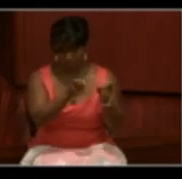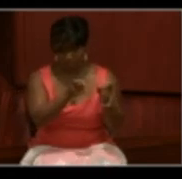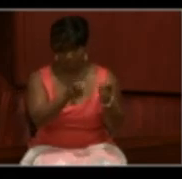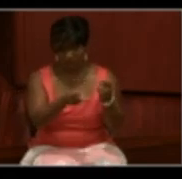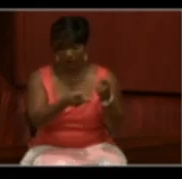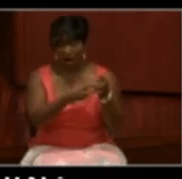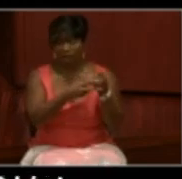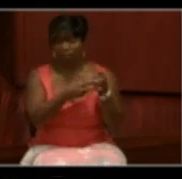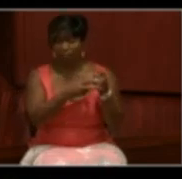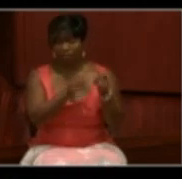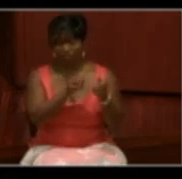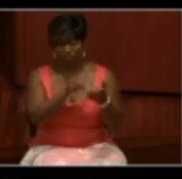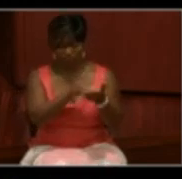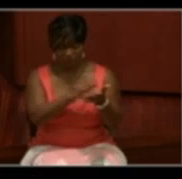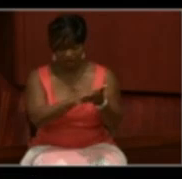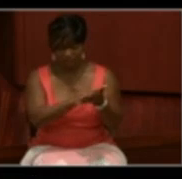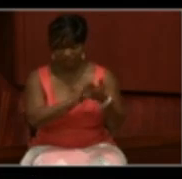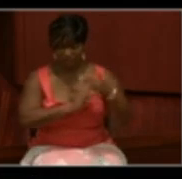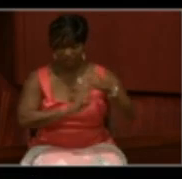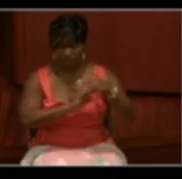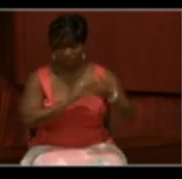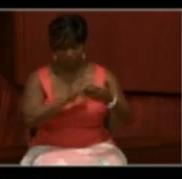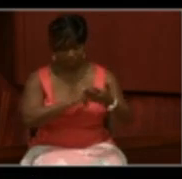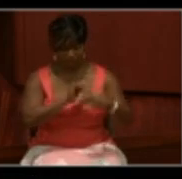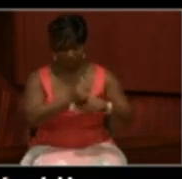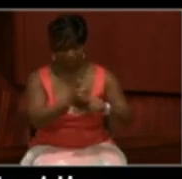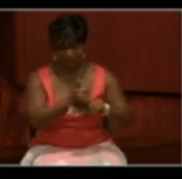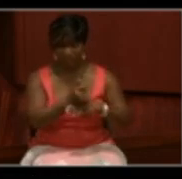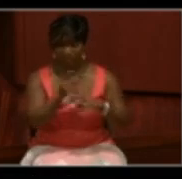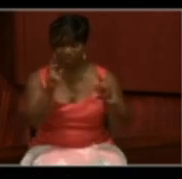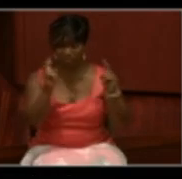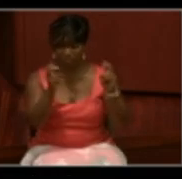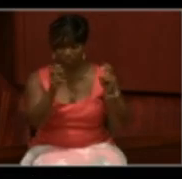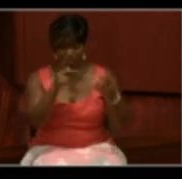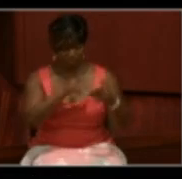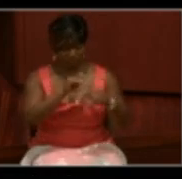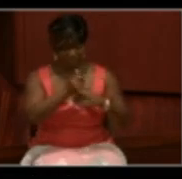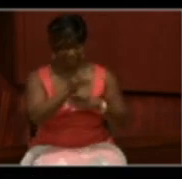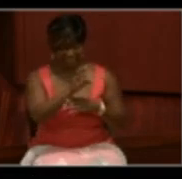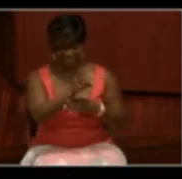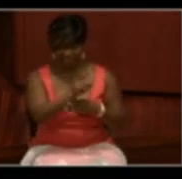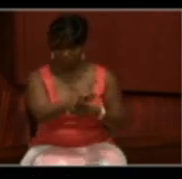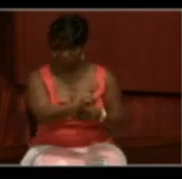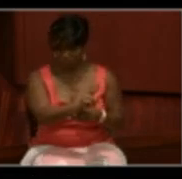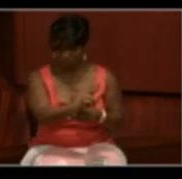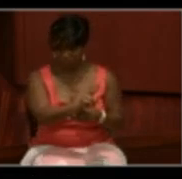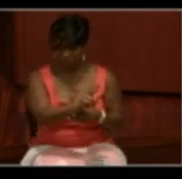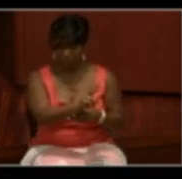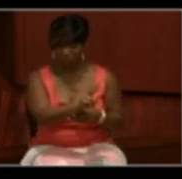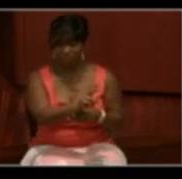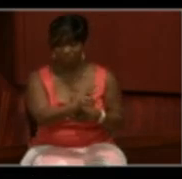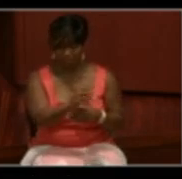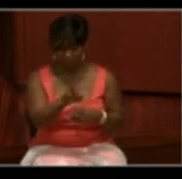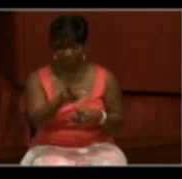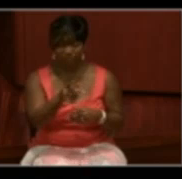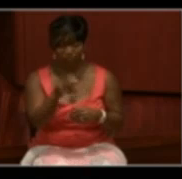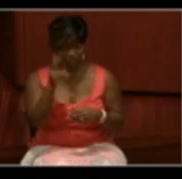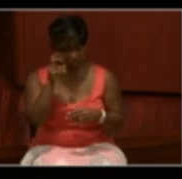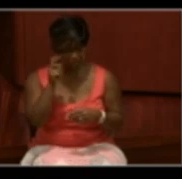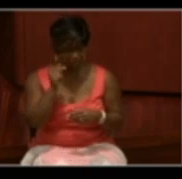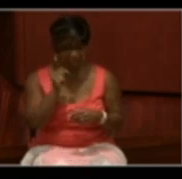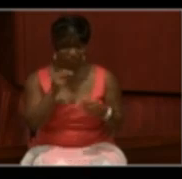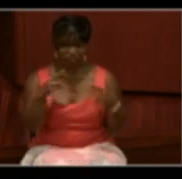records under a project called Project 62. If the veteran was discharged, deceased, or retired 62 years prior